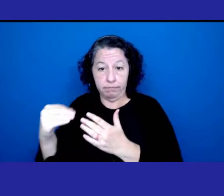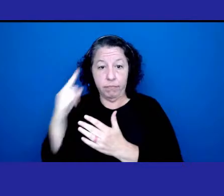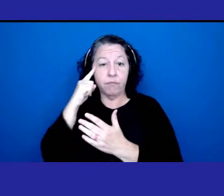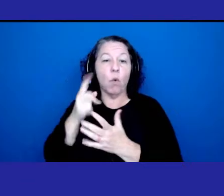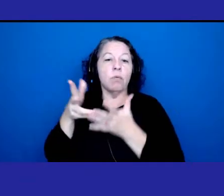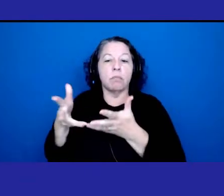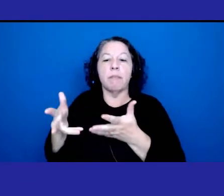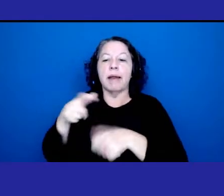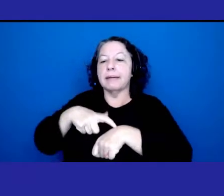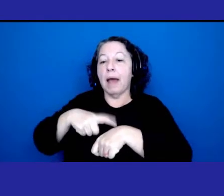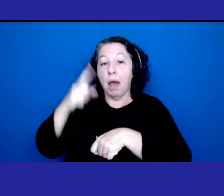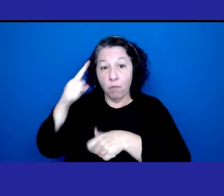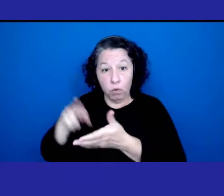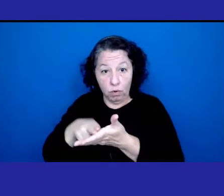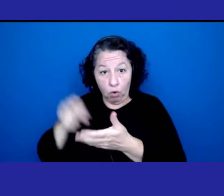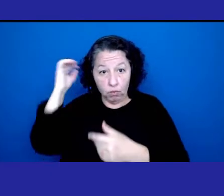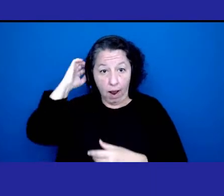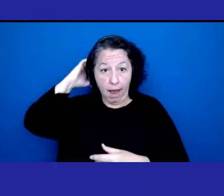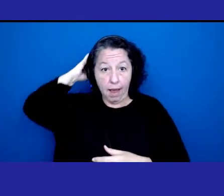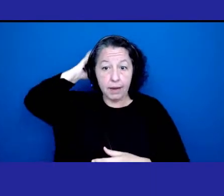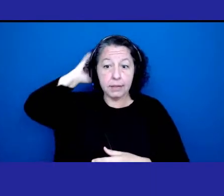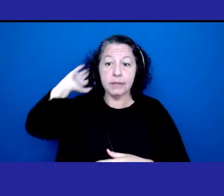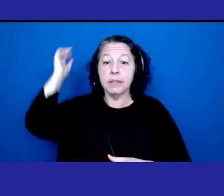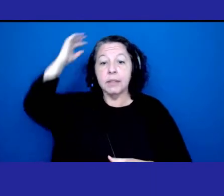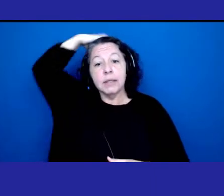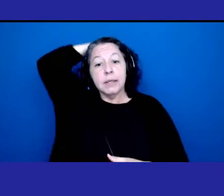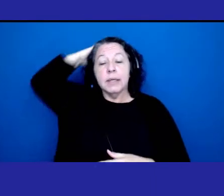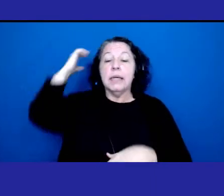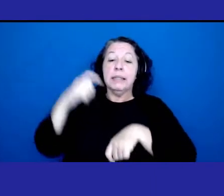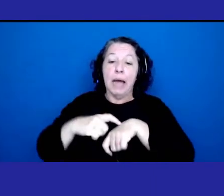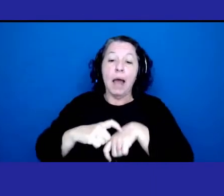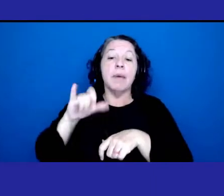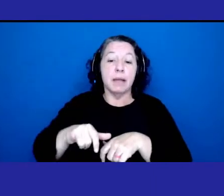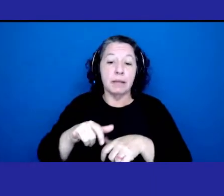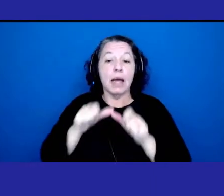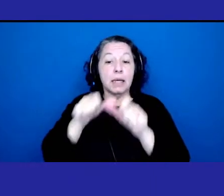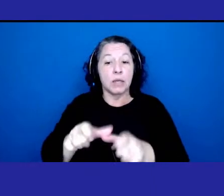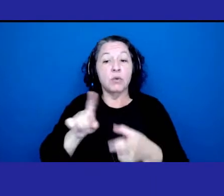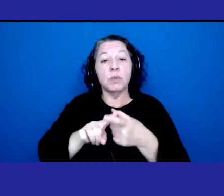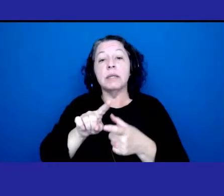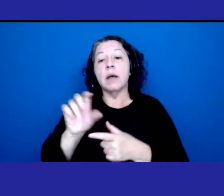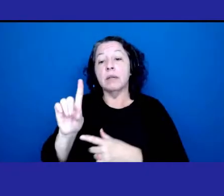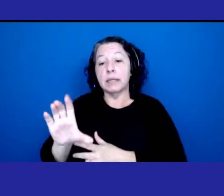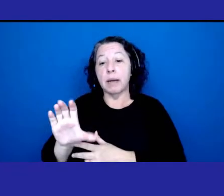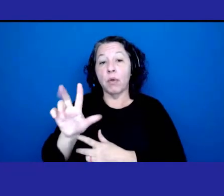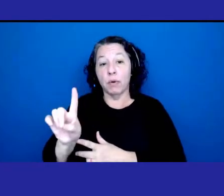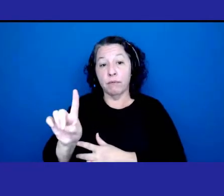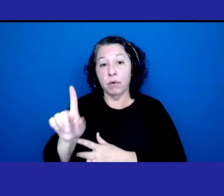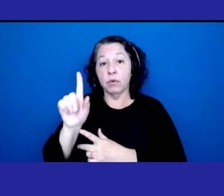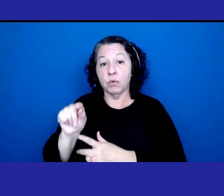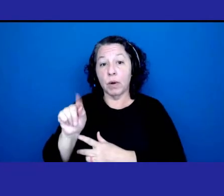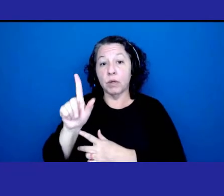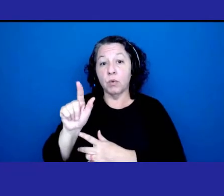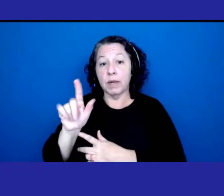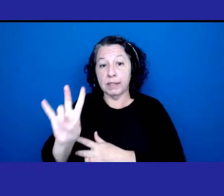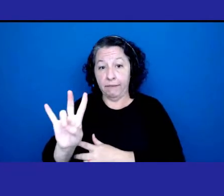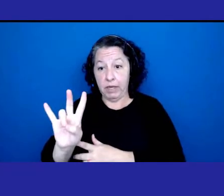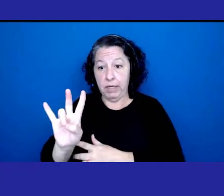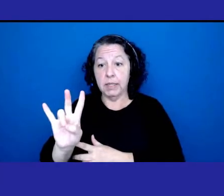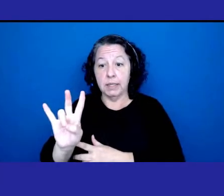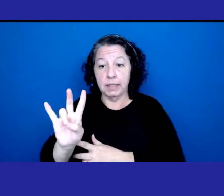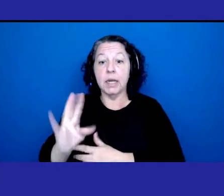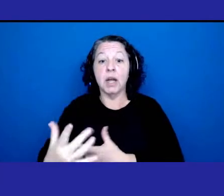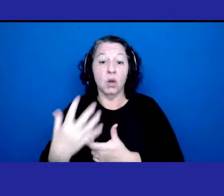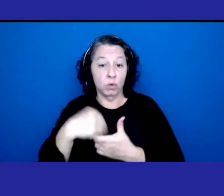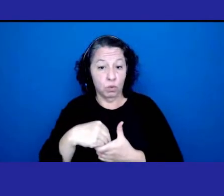44,922,455 for the remainder of the contract term, which continues until December 31st, 2027,